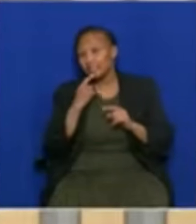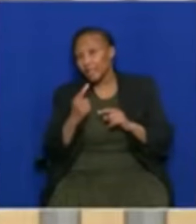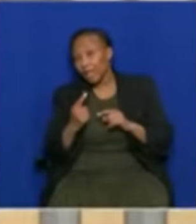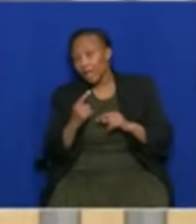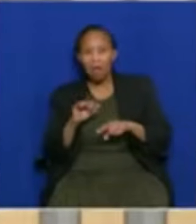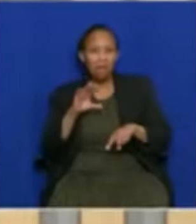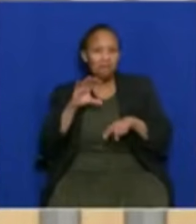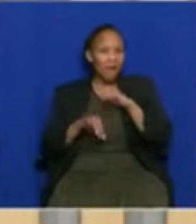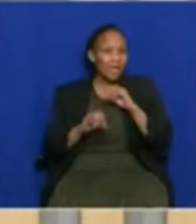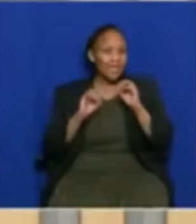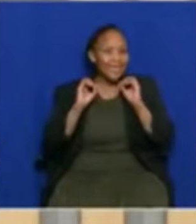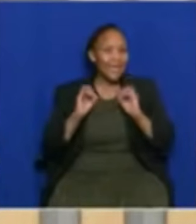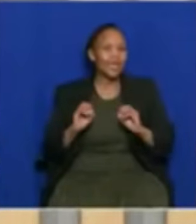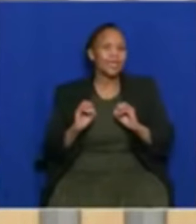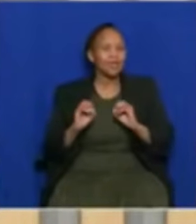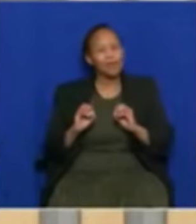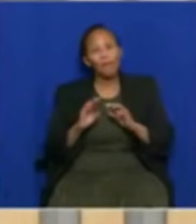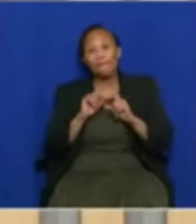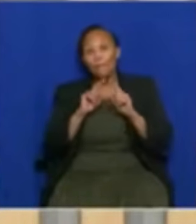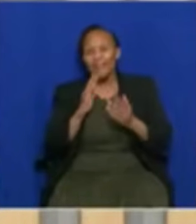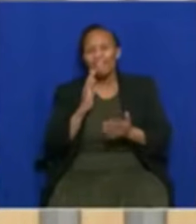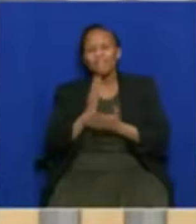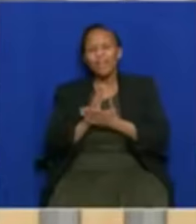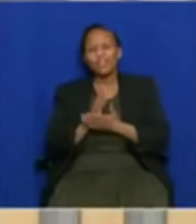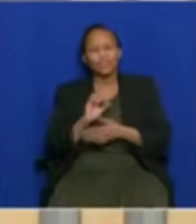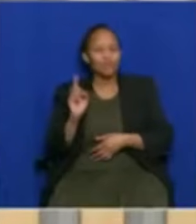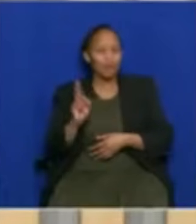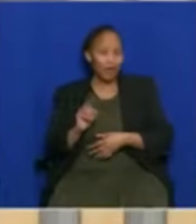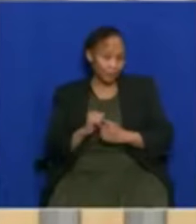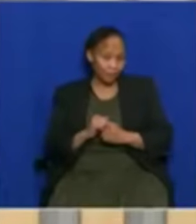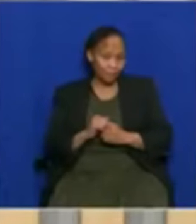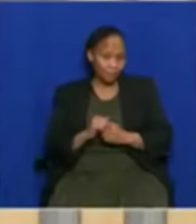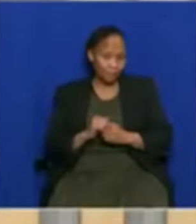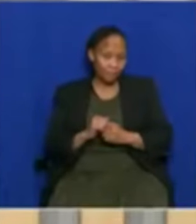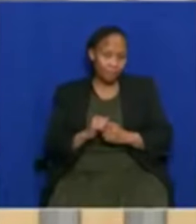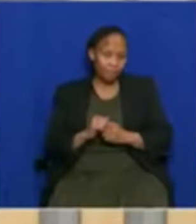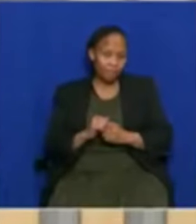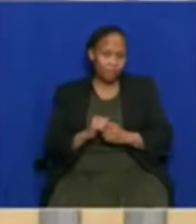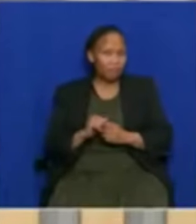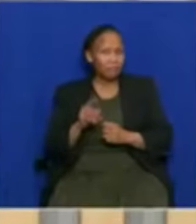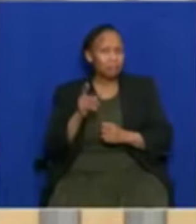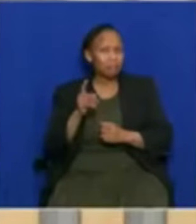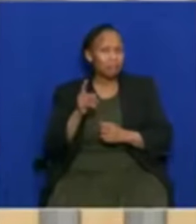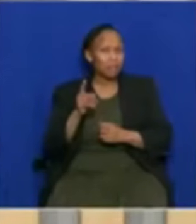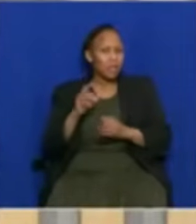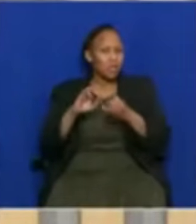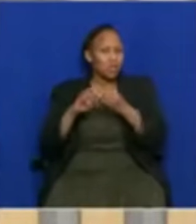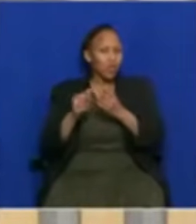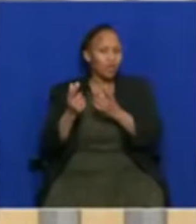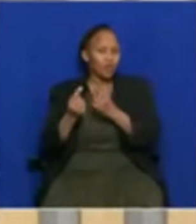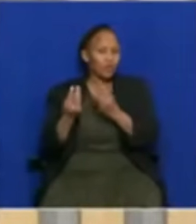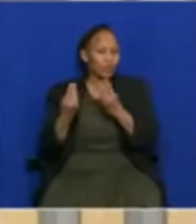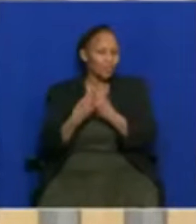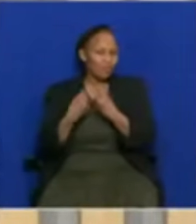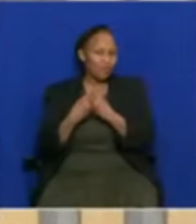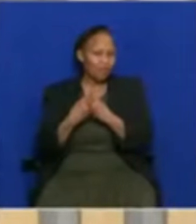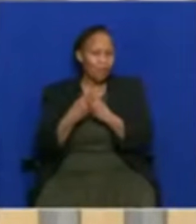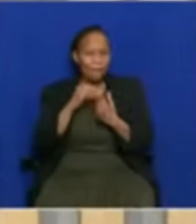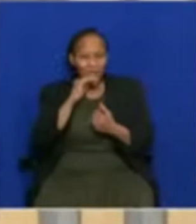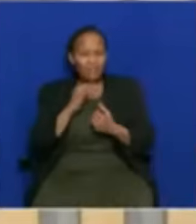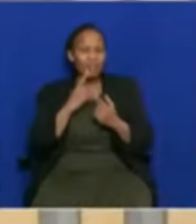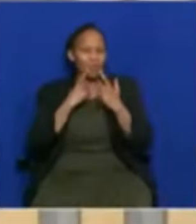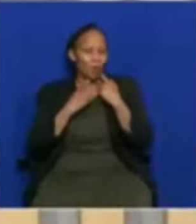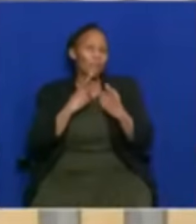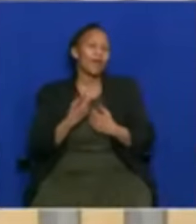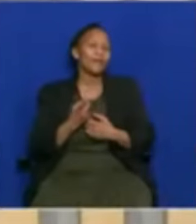that you did, from the way I see here, you didn't really try and do something. It's a complaint. And therefore, Commissioner, when we look at it at